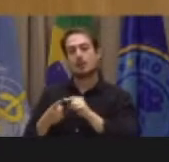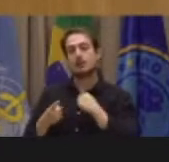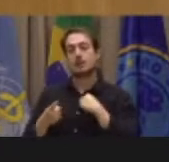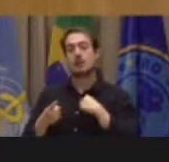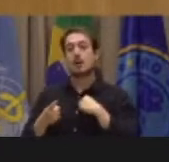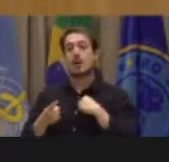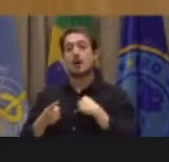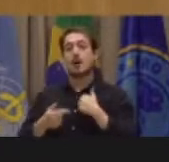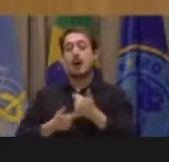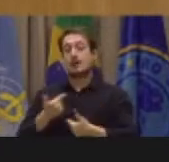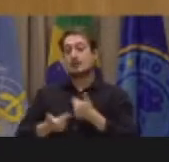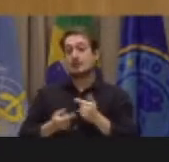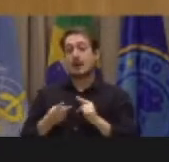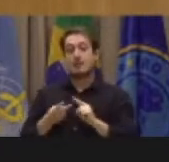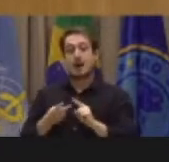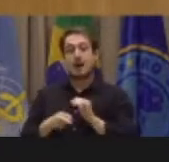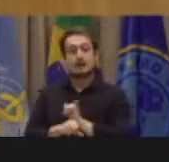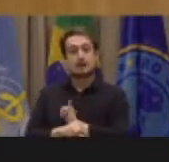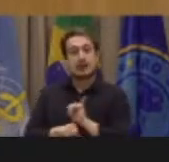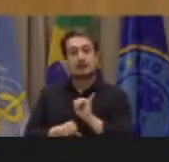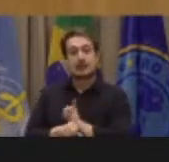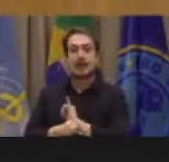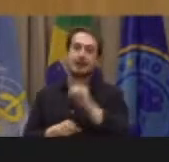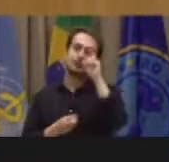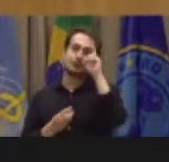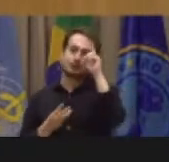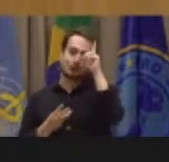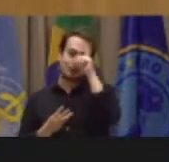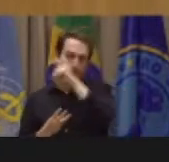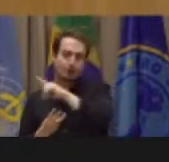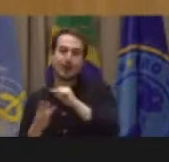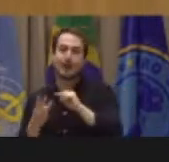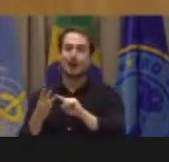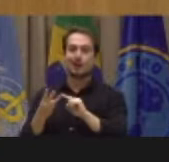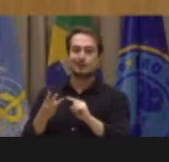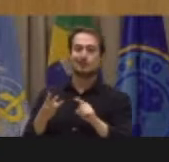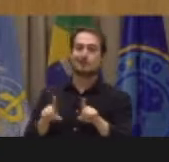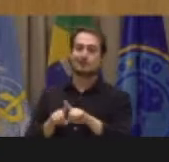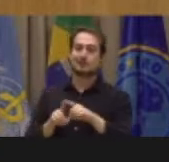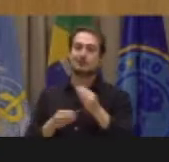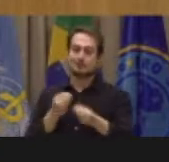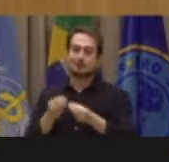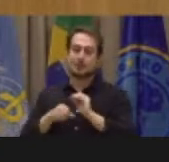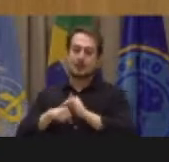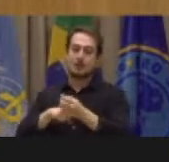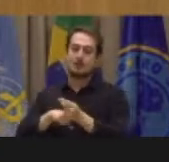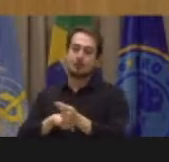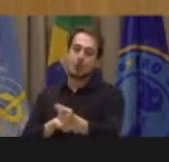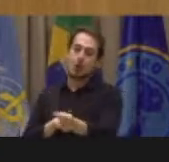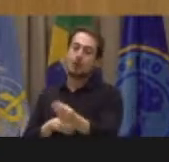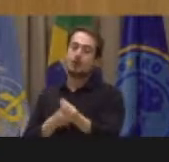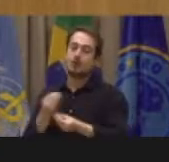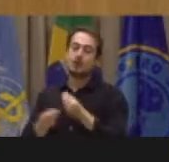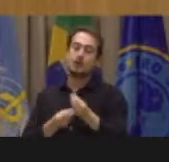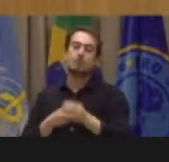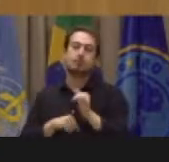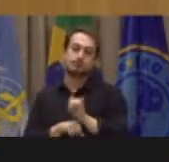were the main conducts, what were the main difficulties to identify long